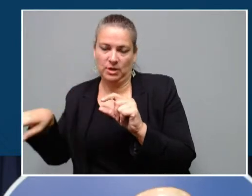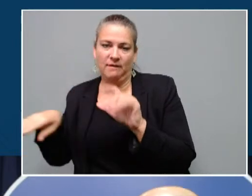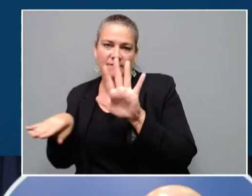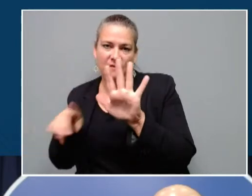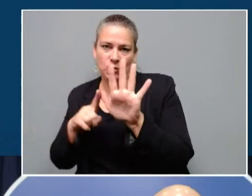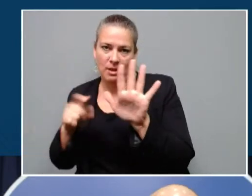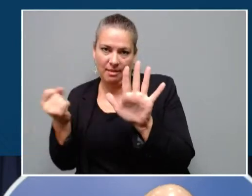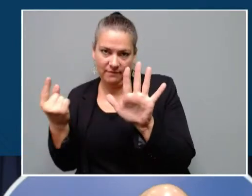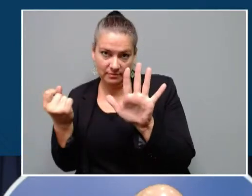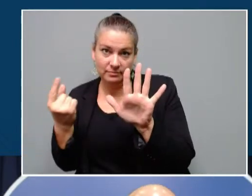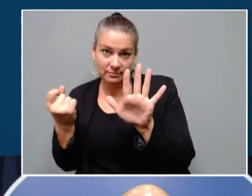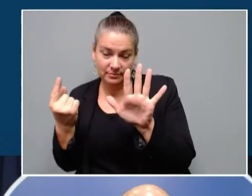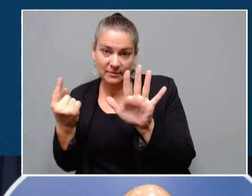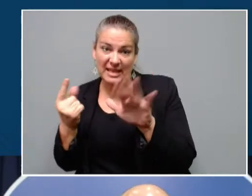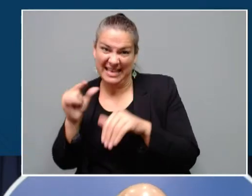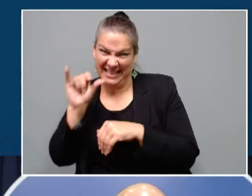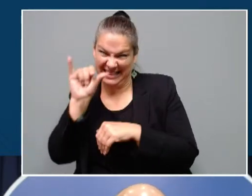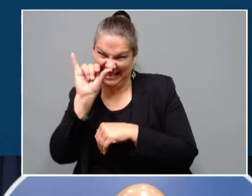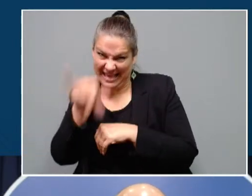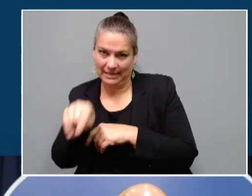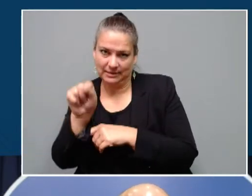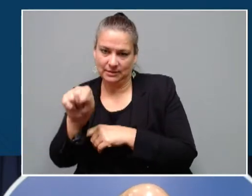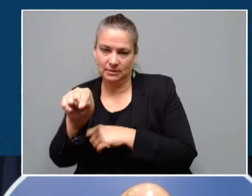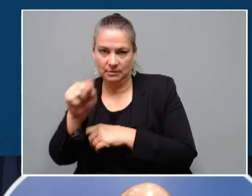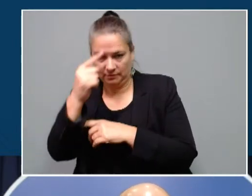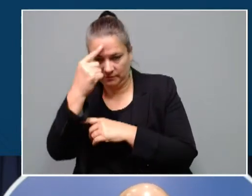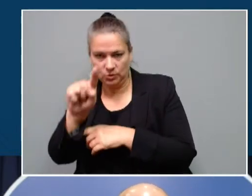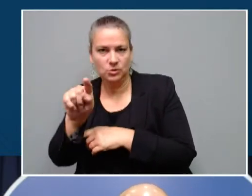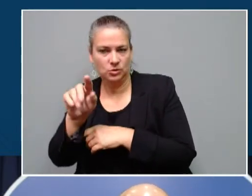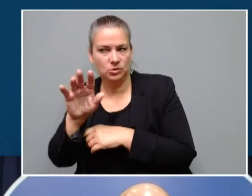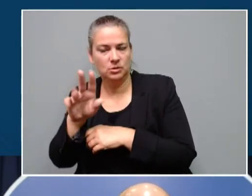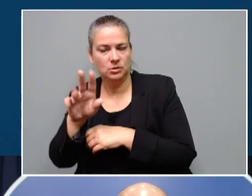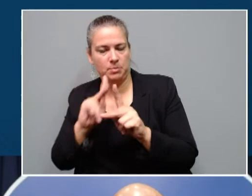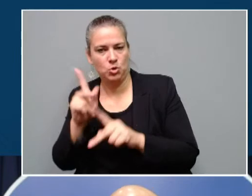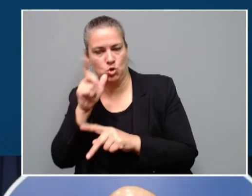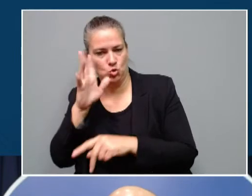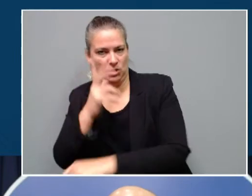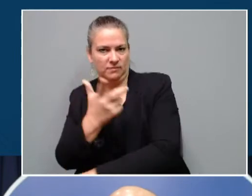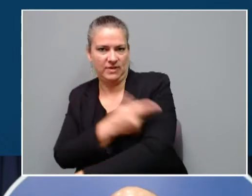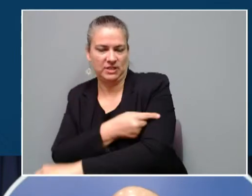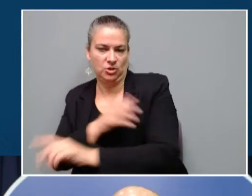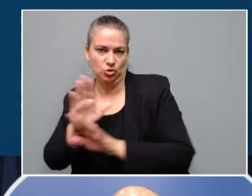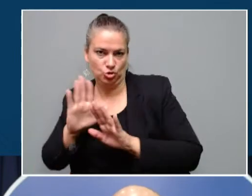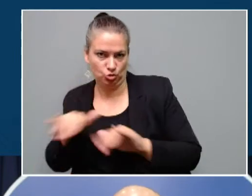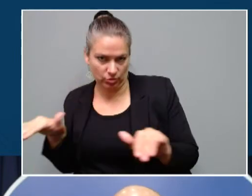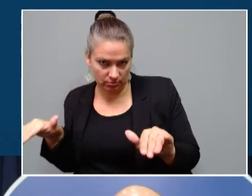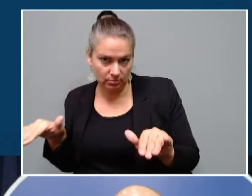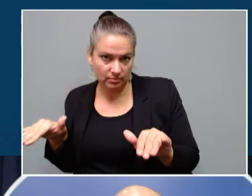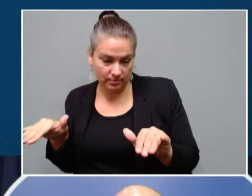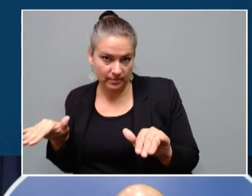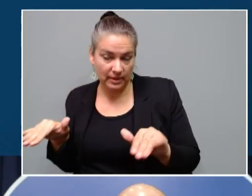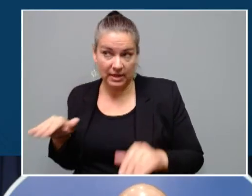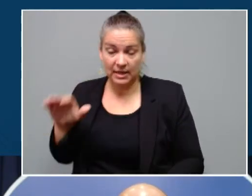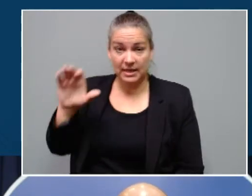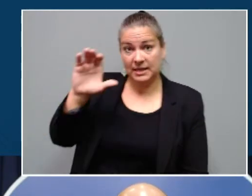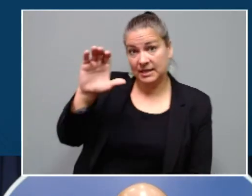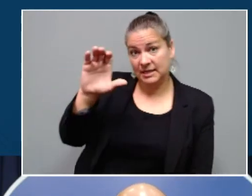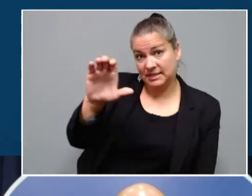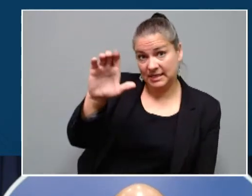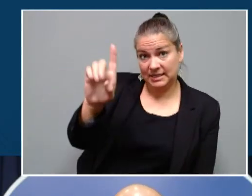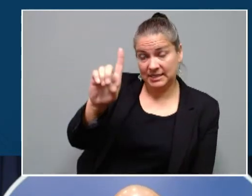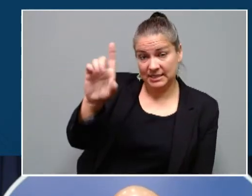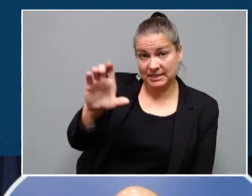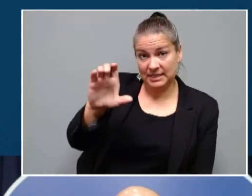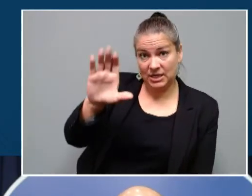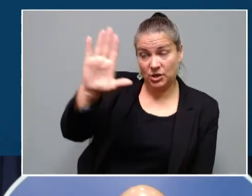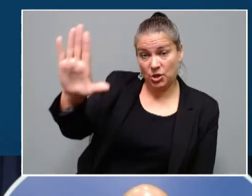And those will be what's available to any provider who is going to vaccinate children. on the CDC's COVID vaccine